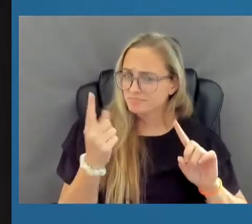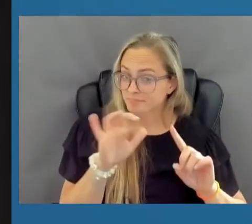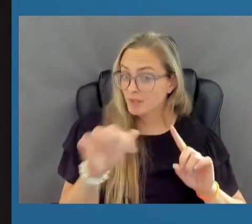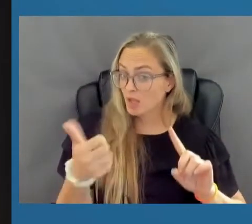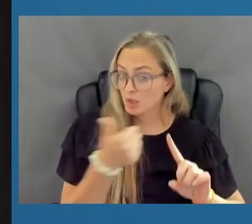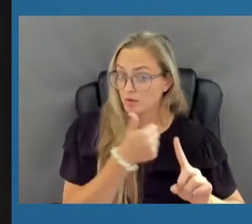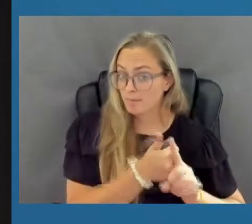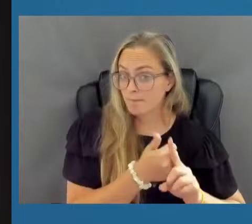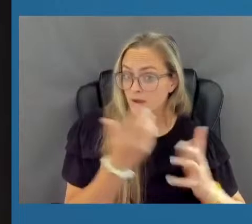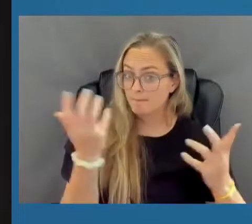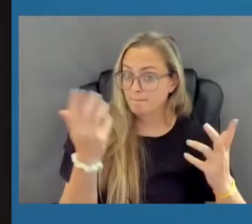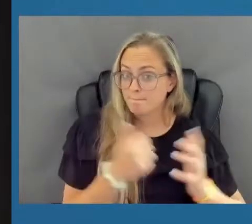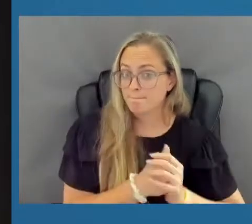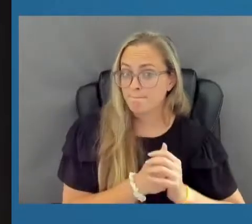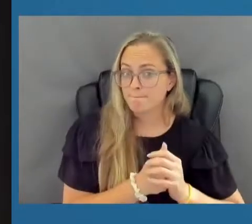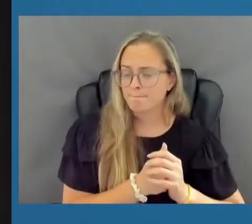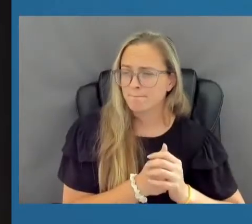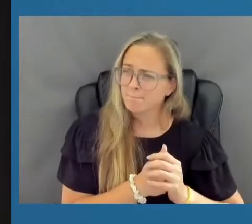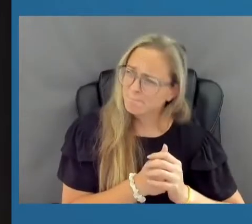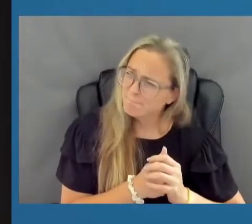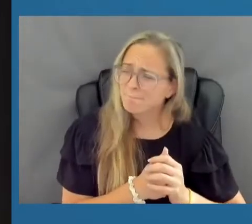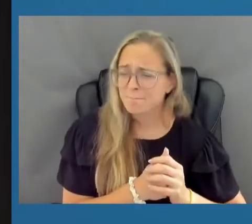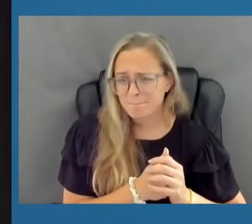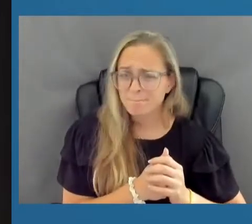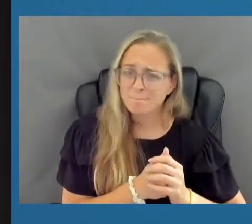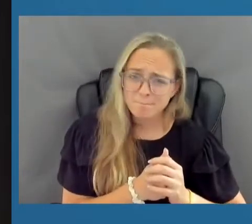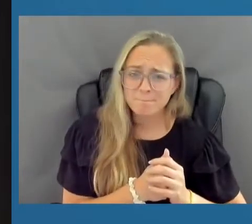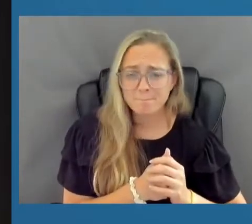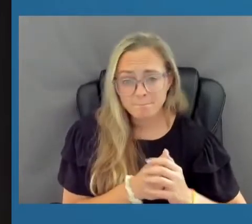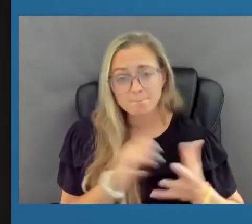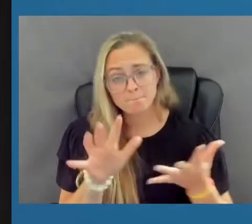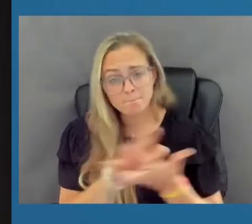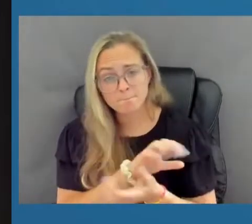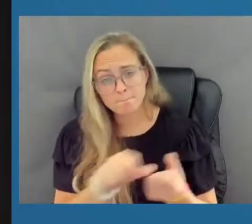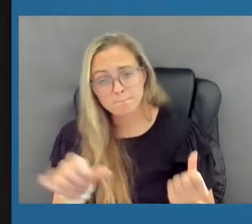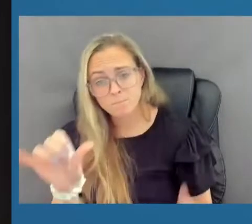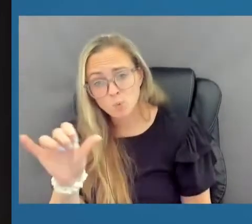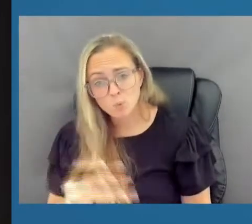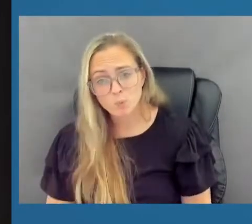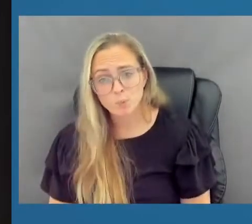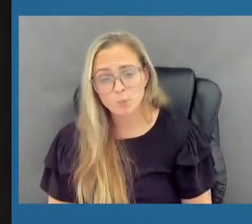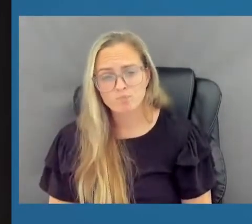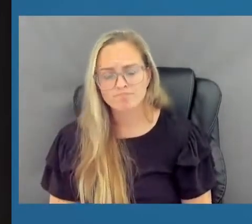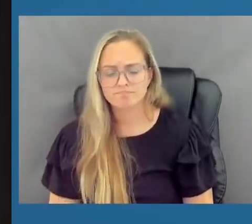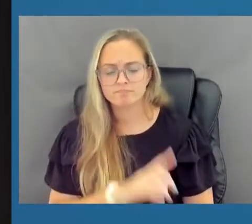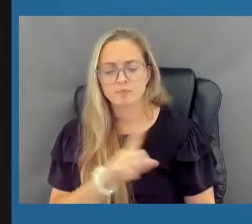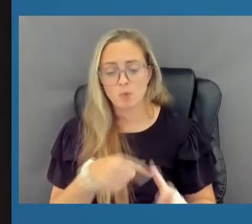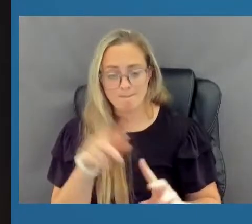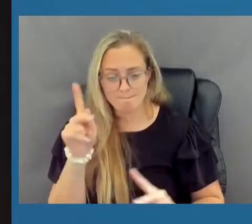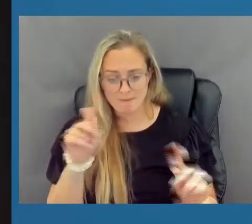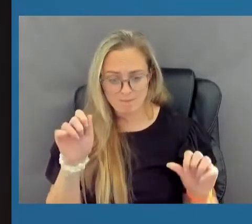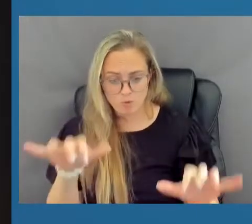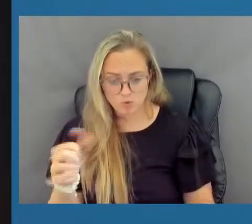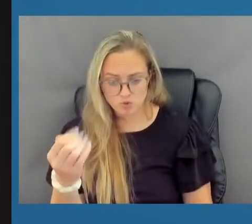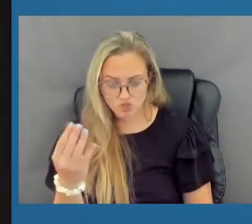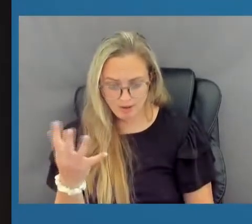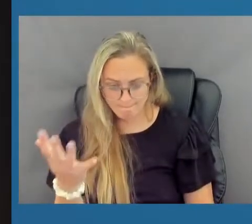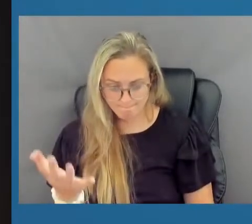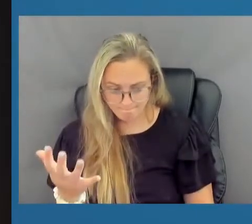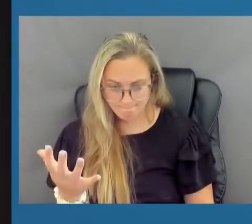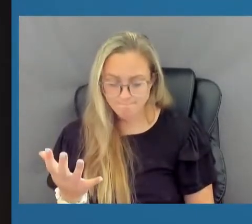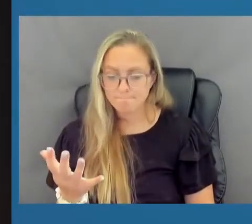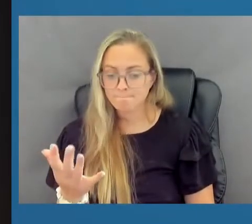was just as devastating. When people lose their jobs, and we've